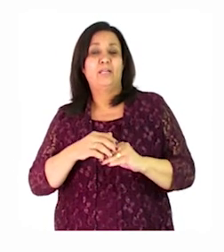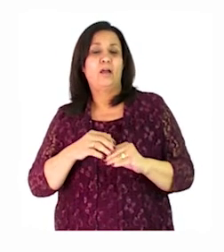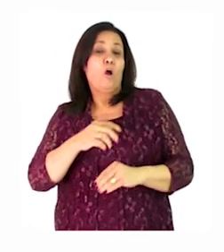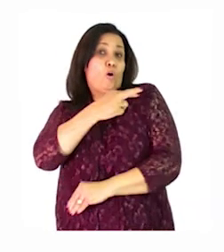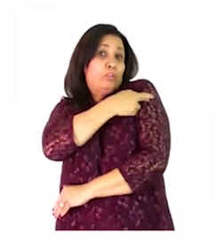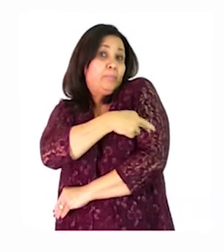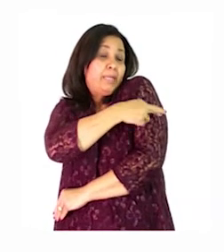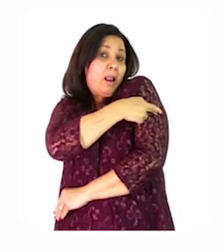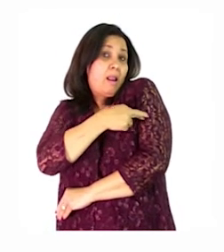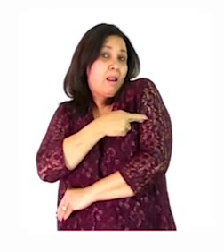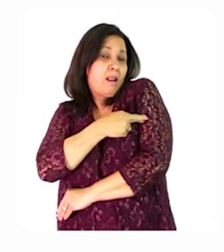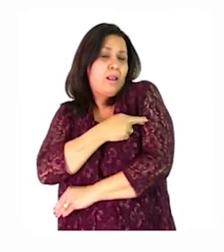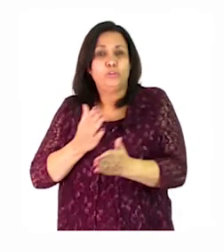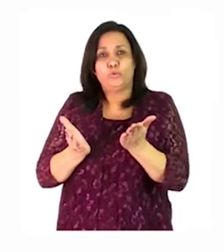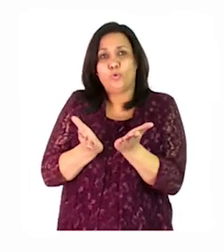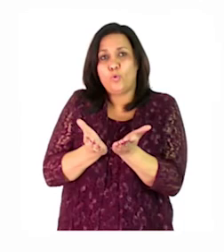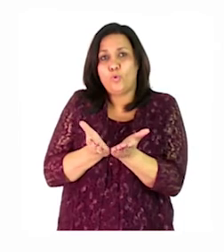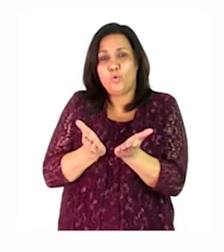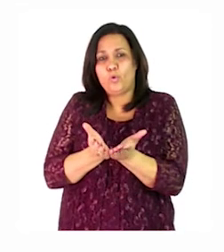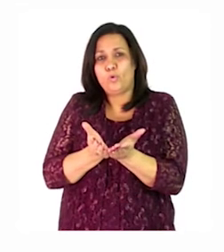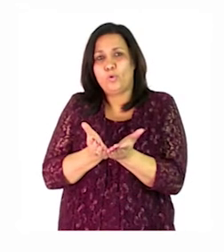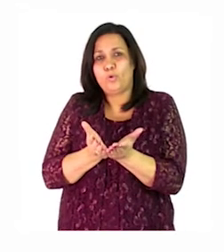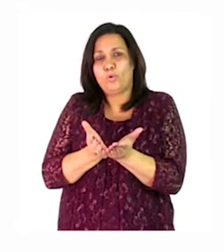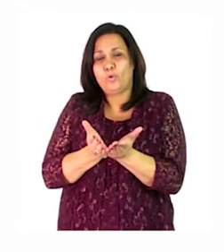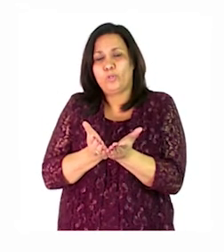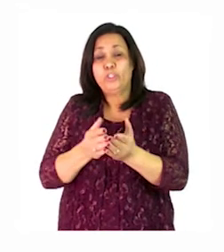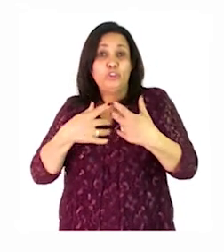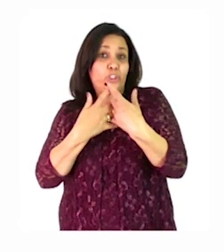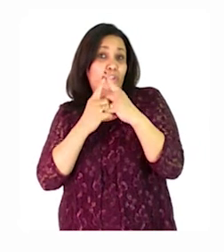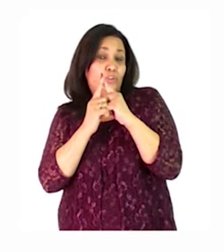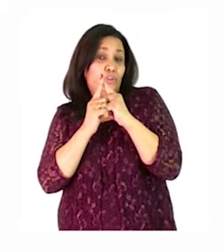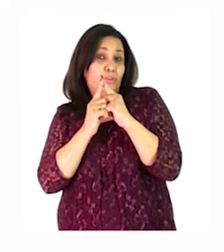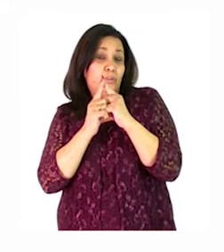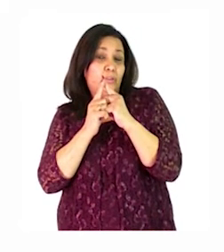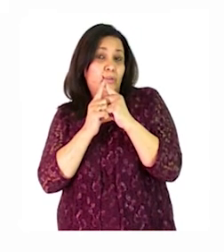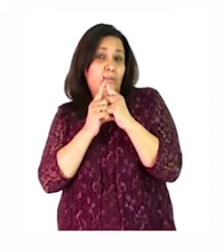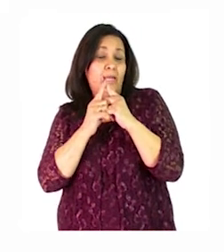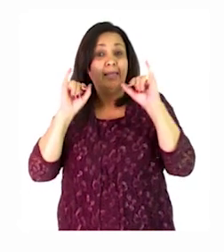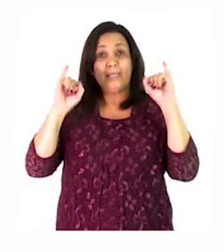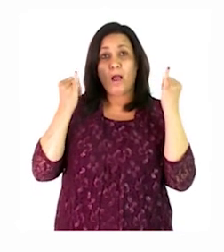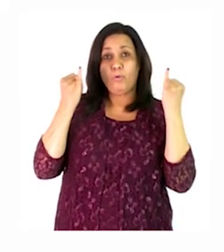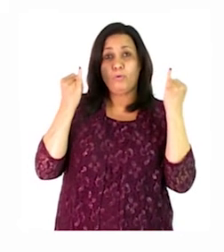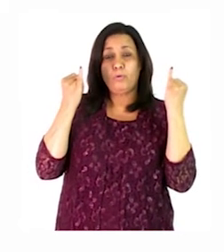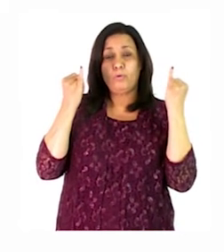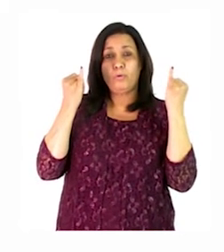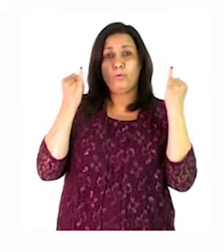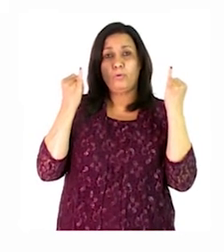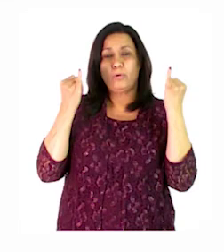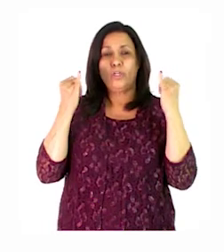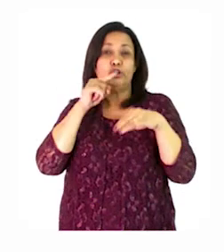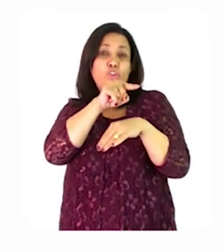hospital, school, church, town,